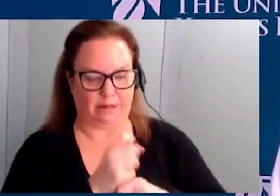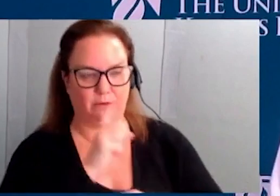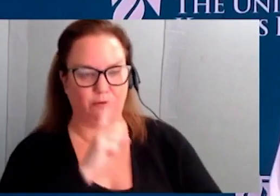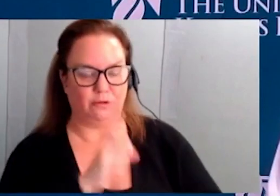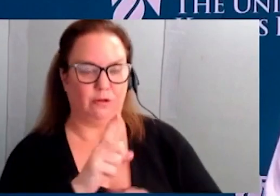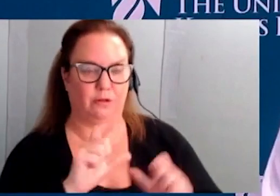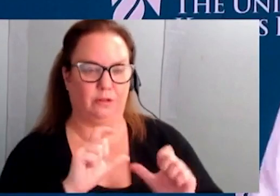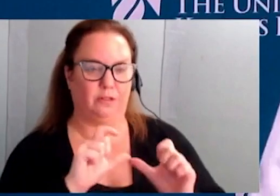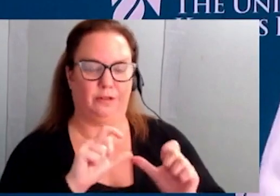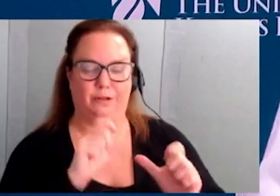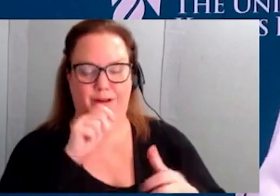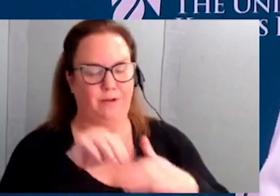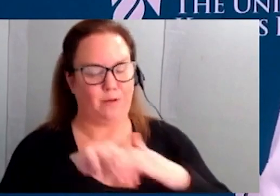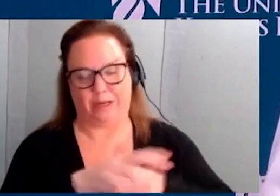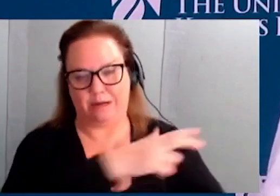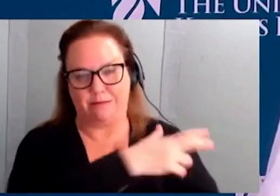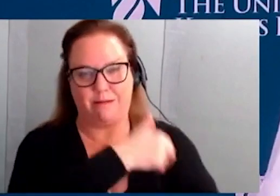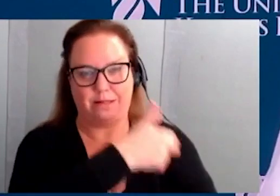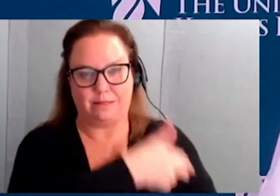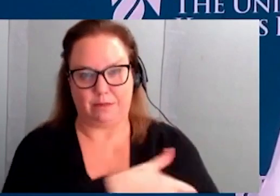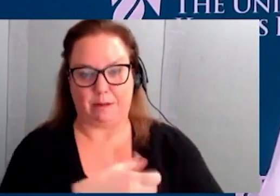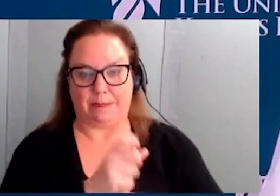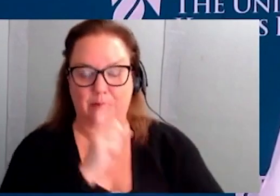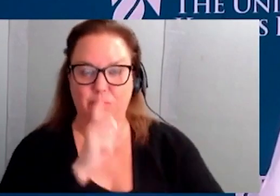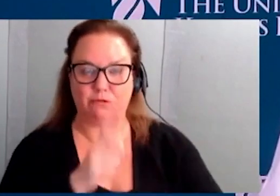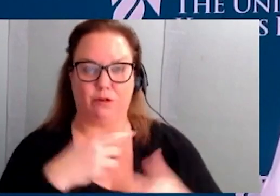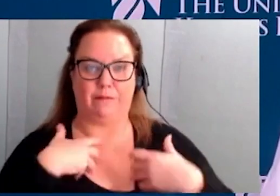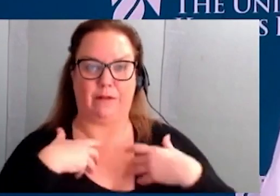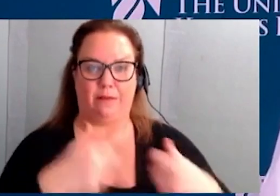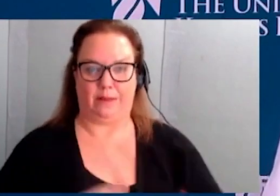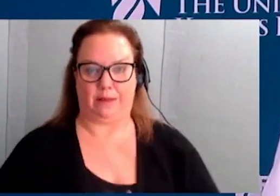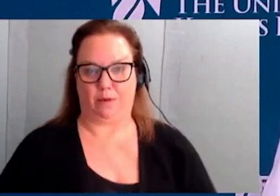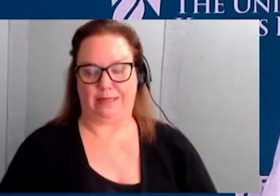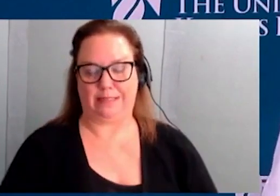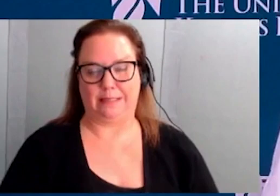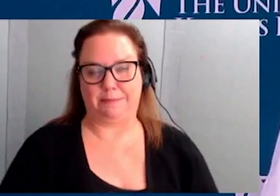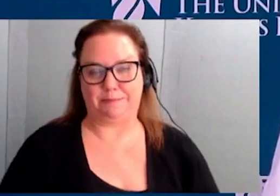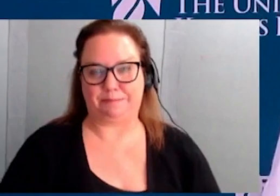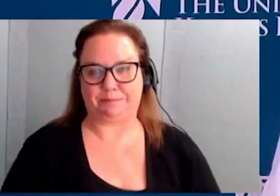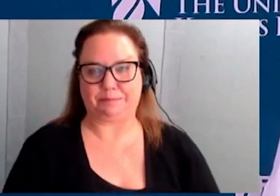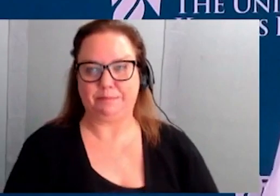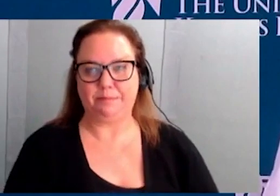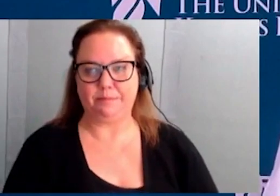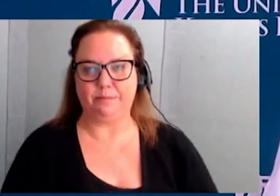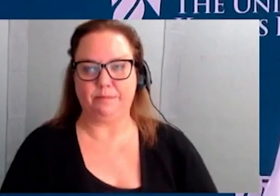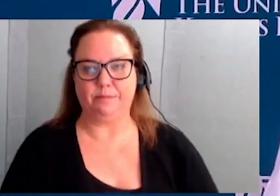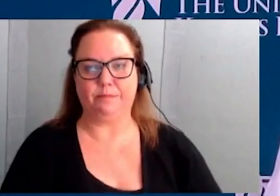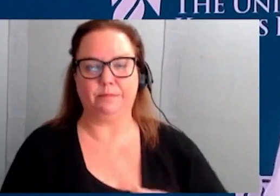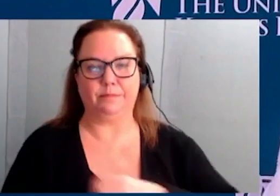the hospital, but also ensuring that you have a healthy pregnancy outcome. So, long-winded